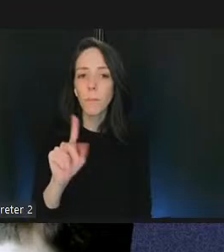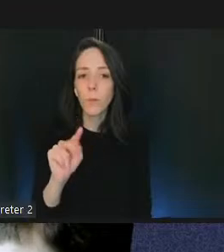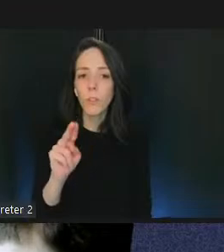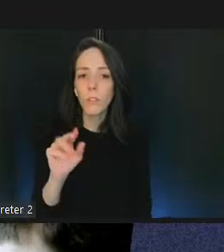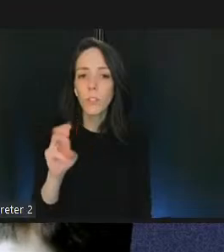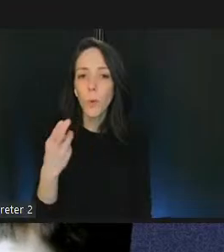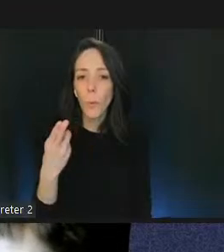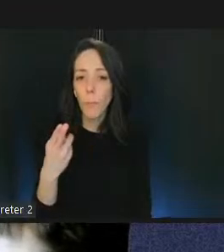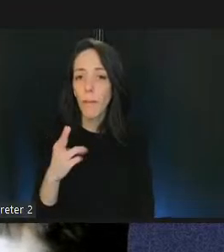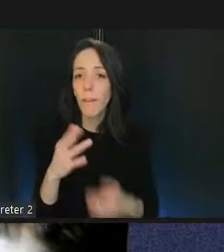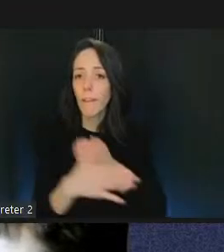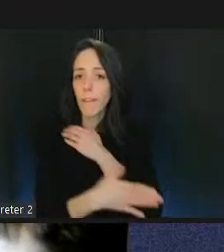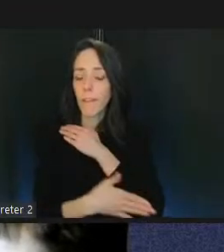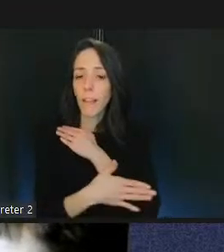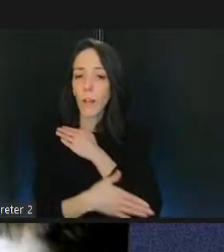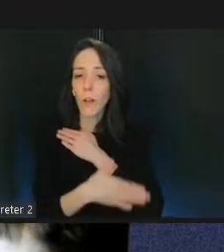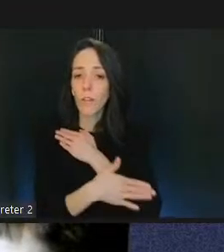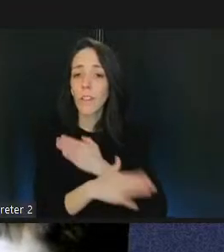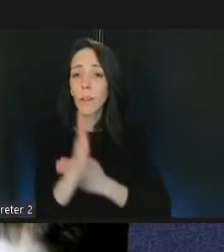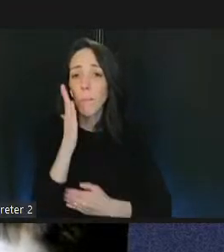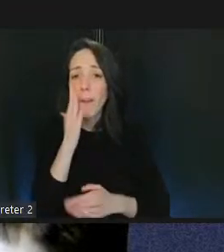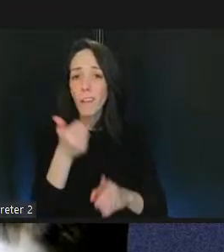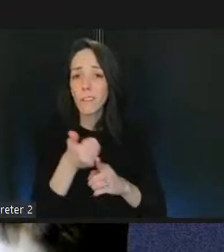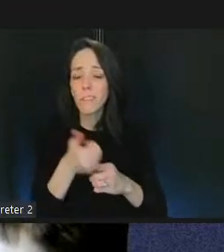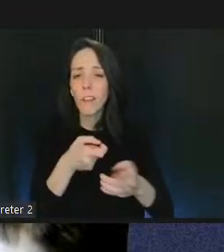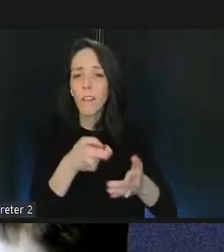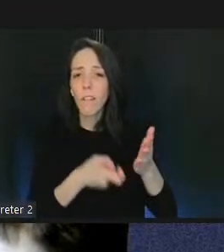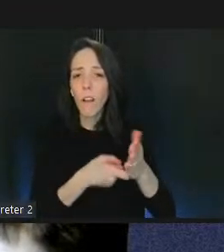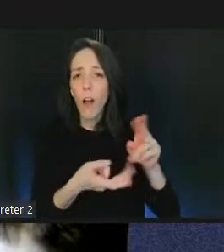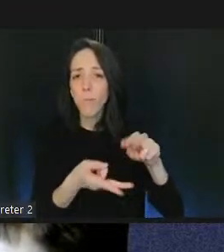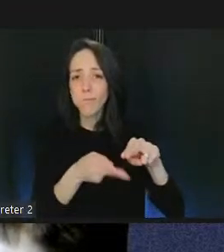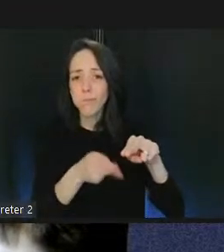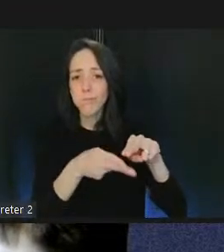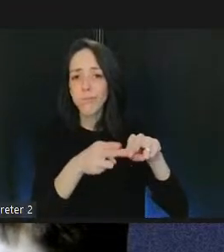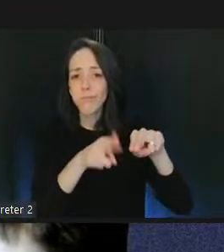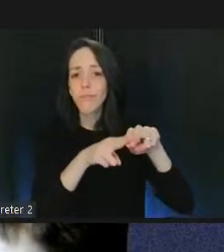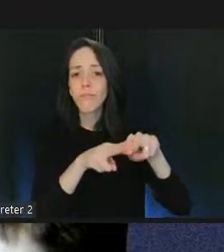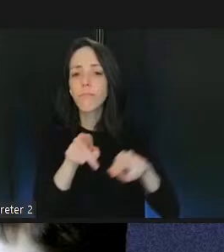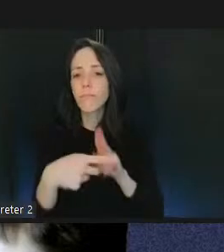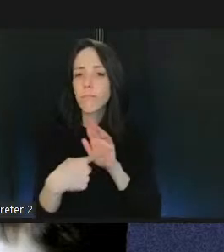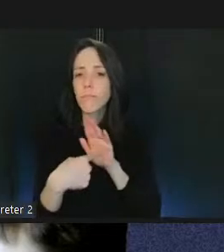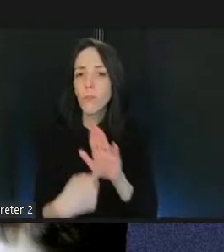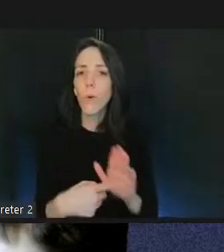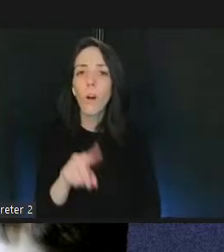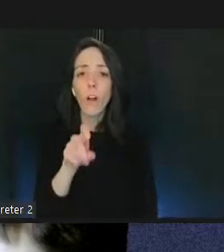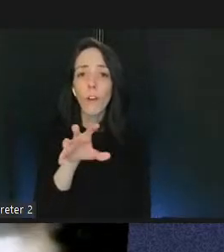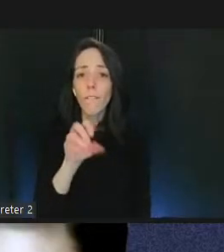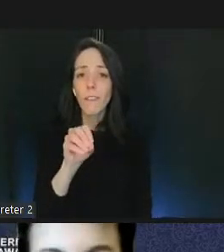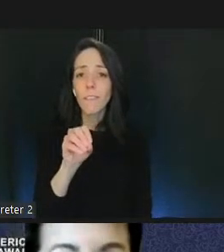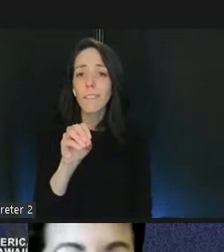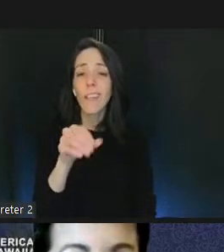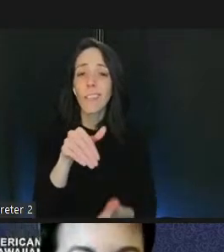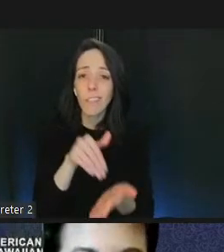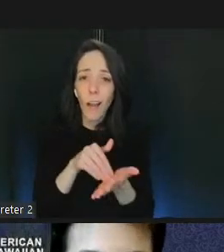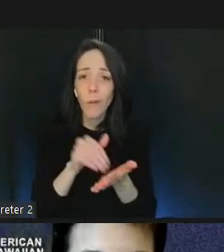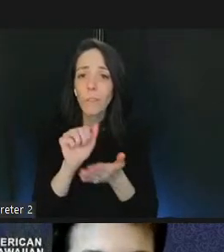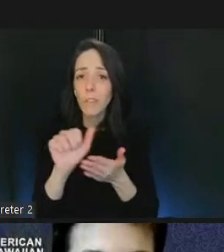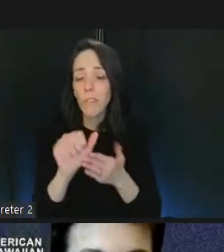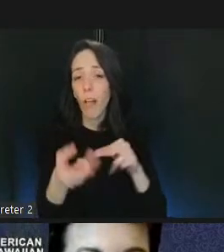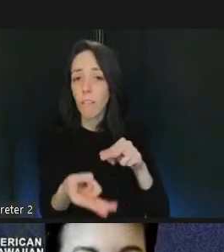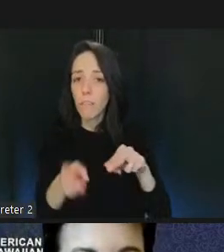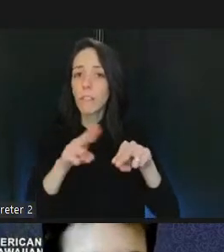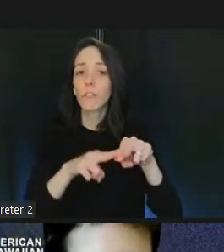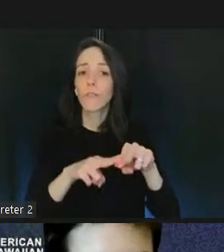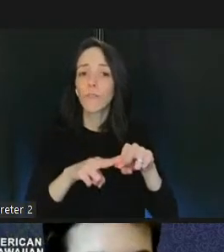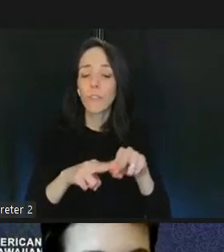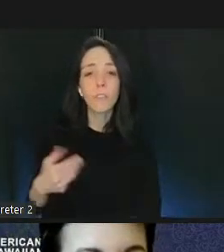the cost of these beds continues to rise. This budget reflects a $150,000 increase. The Juvenile Department